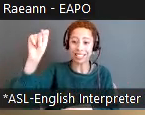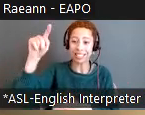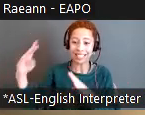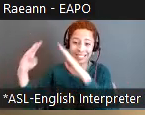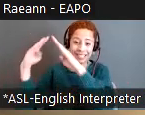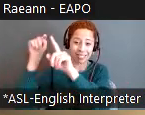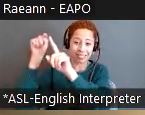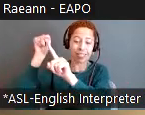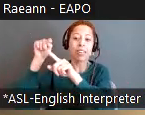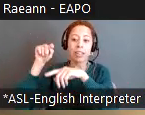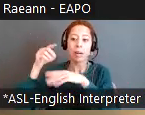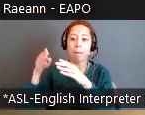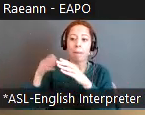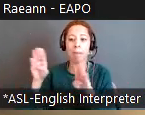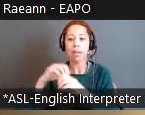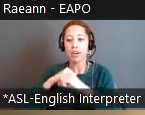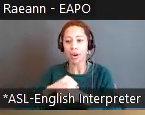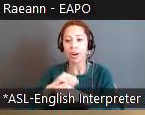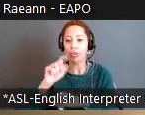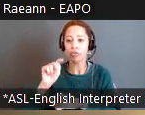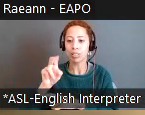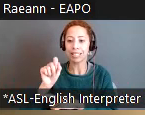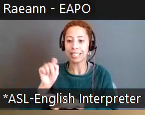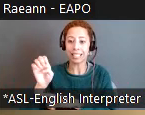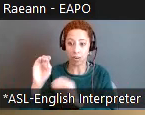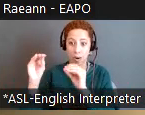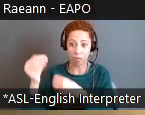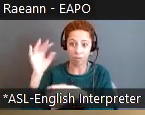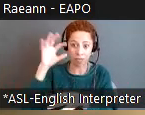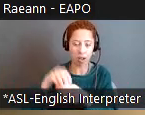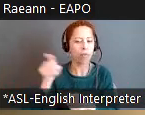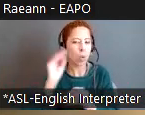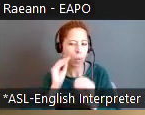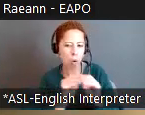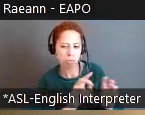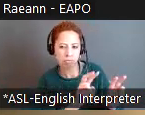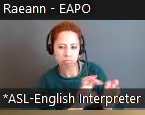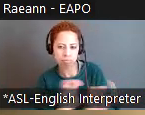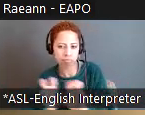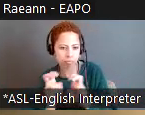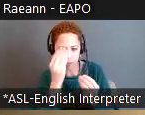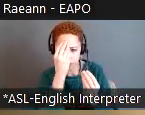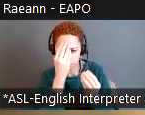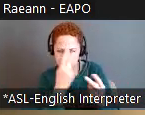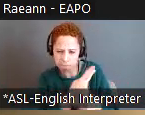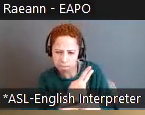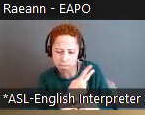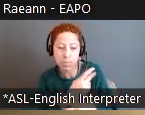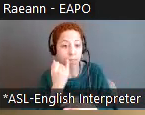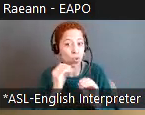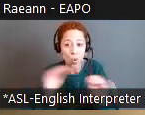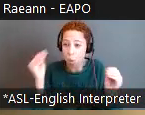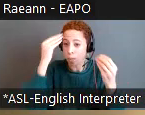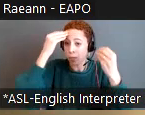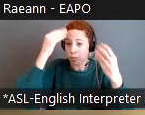involved, they're going to be asking around, they're going to be looking at information. Really, if they don't have information to rely on, they